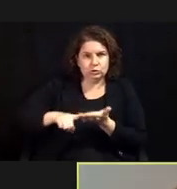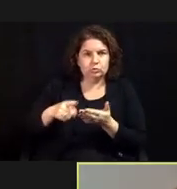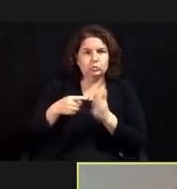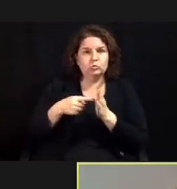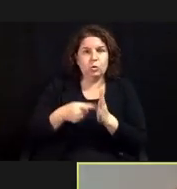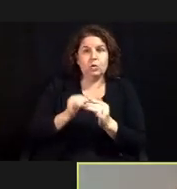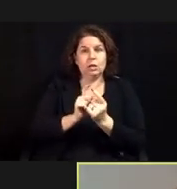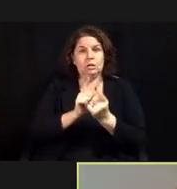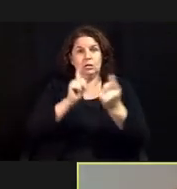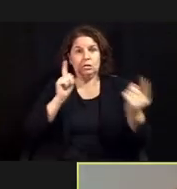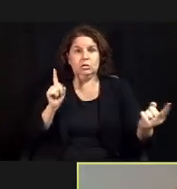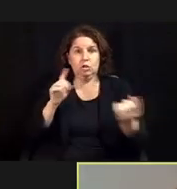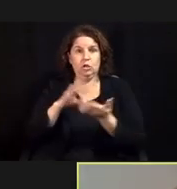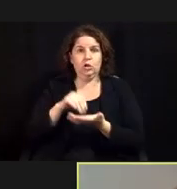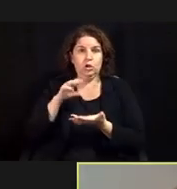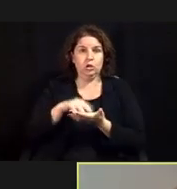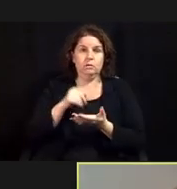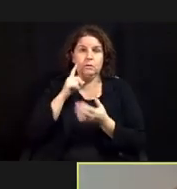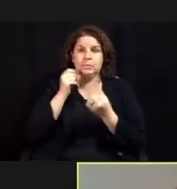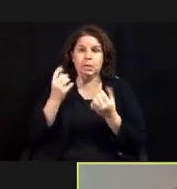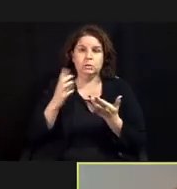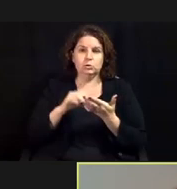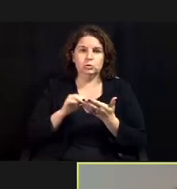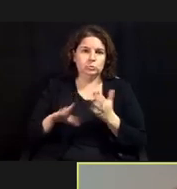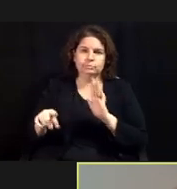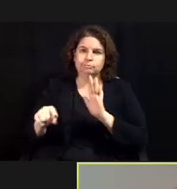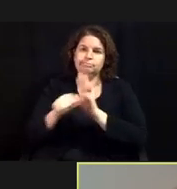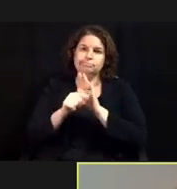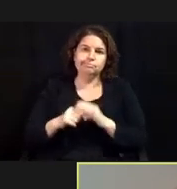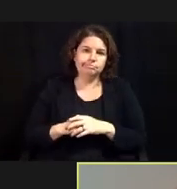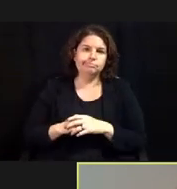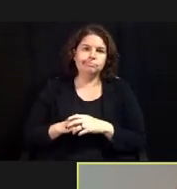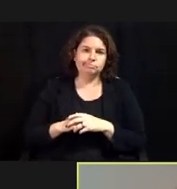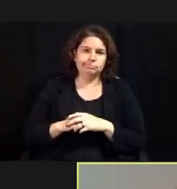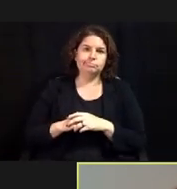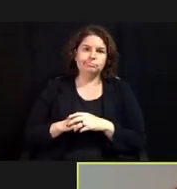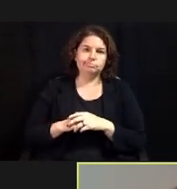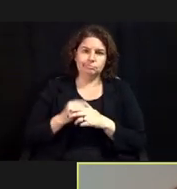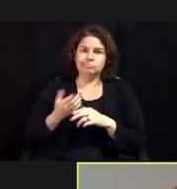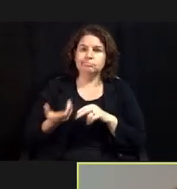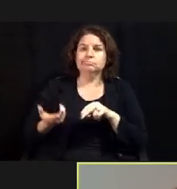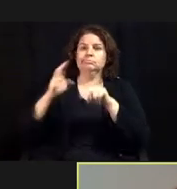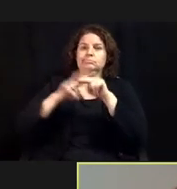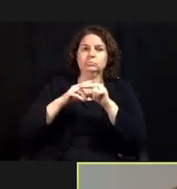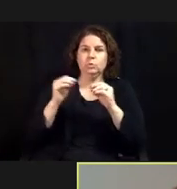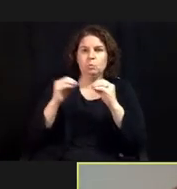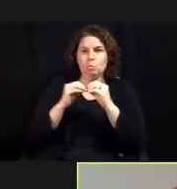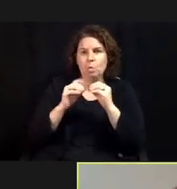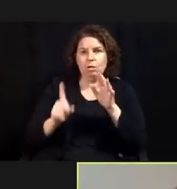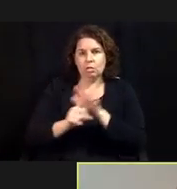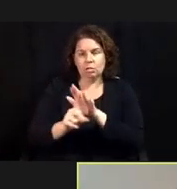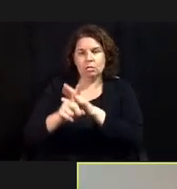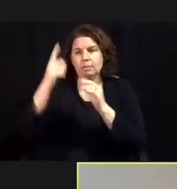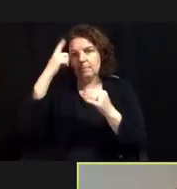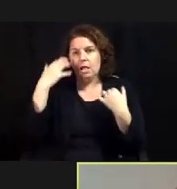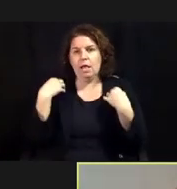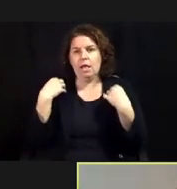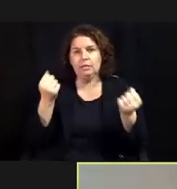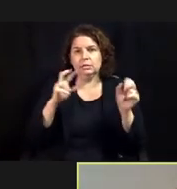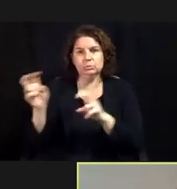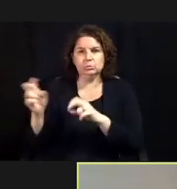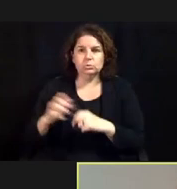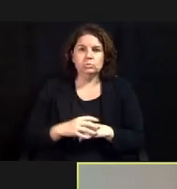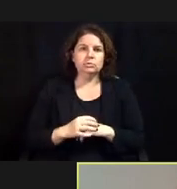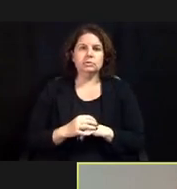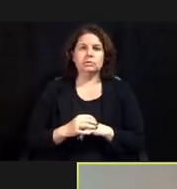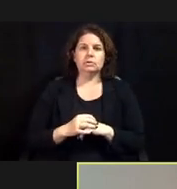many students does increase the risk of mental health issues and suicidality,